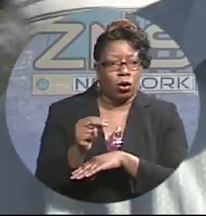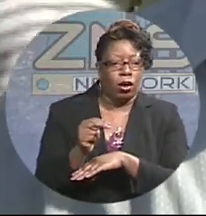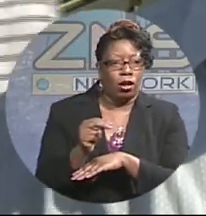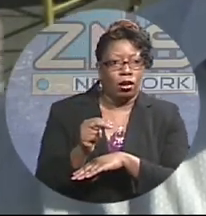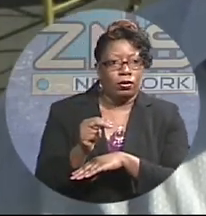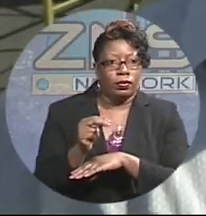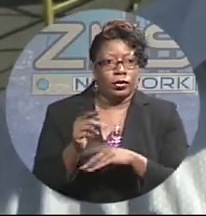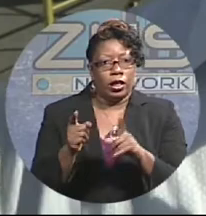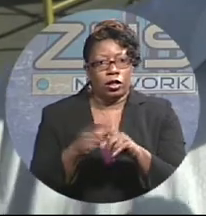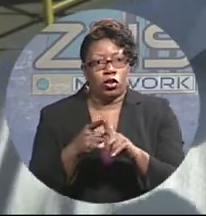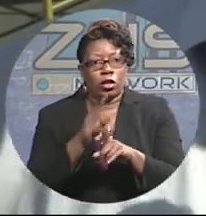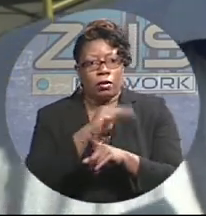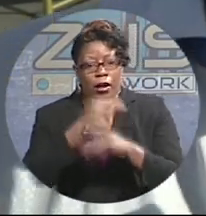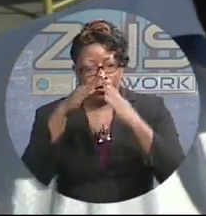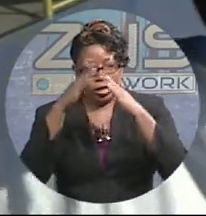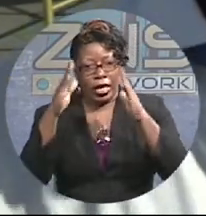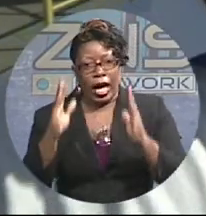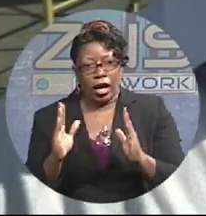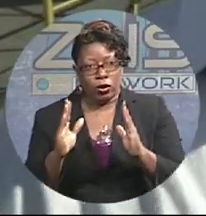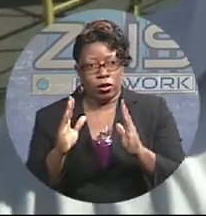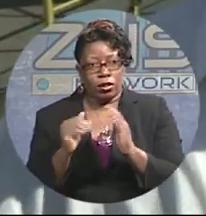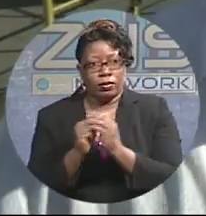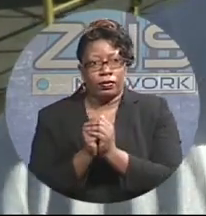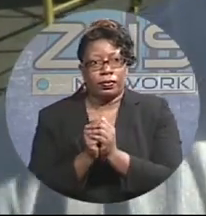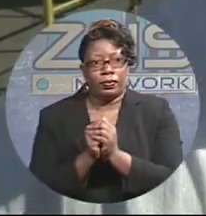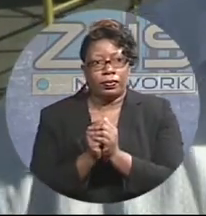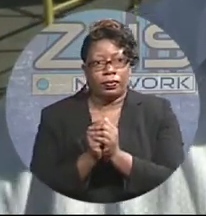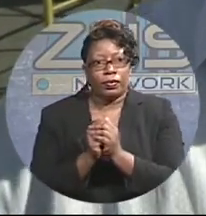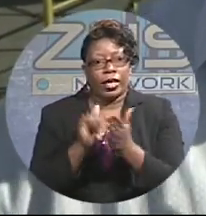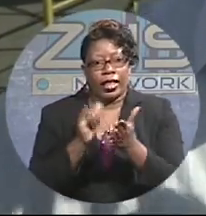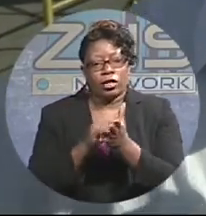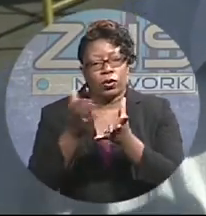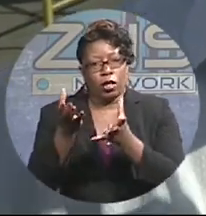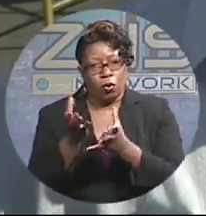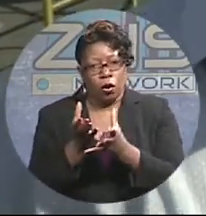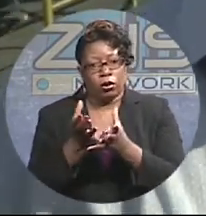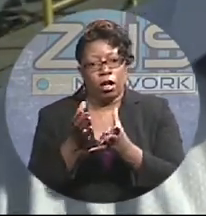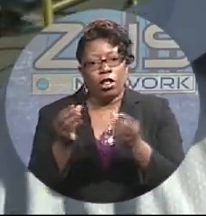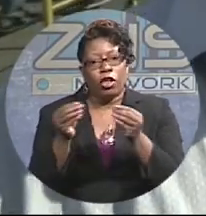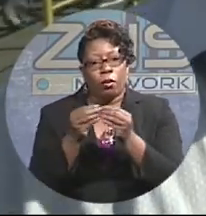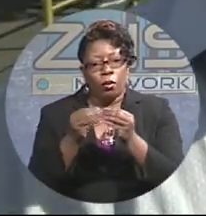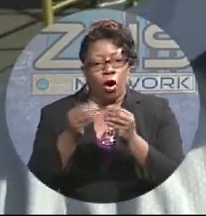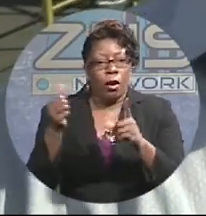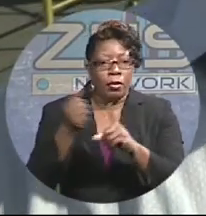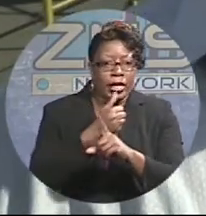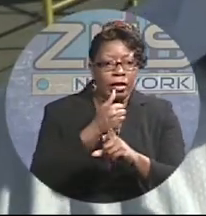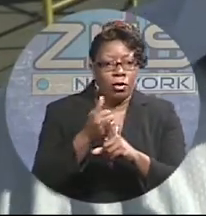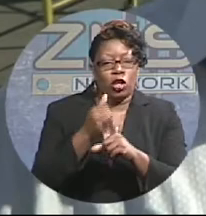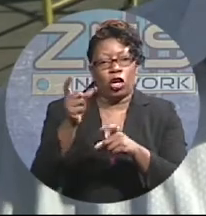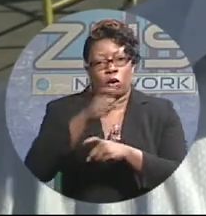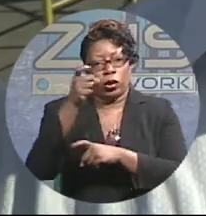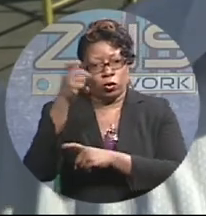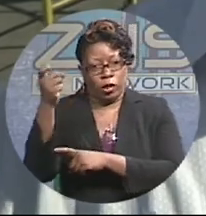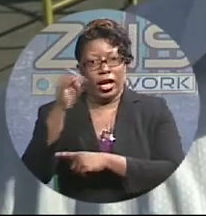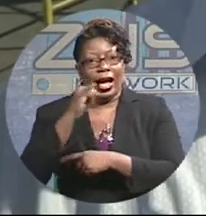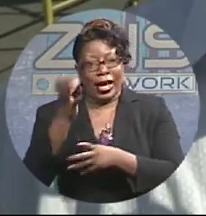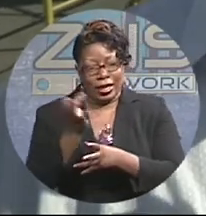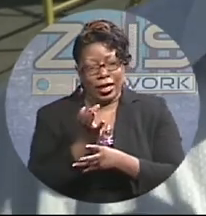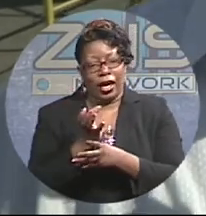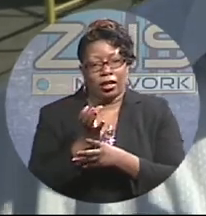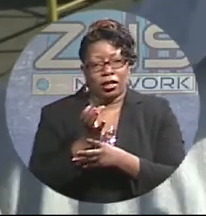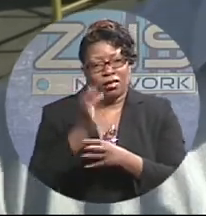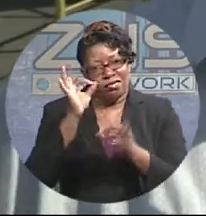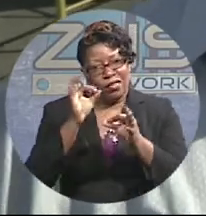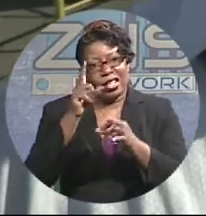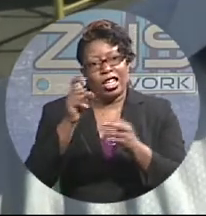to the McPhee's house and to my sponsor's shelf, if that's what they want. The more beating I put on Kevin, the more he wants. So if he needs some